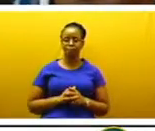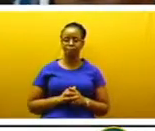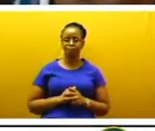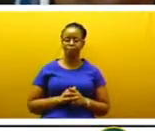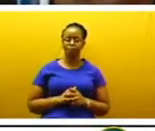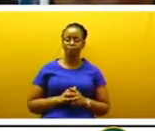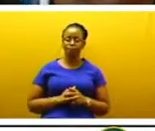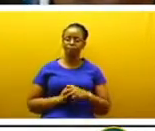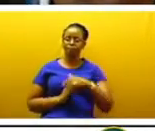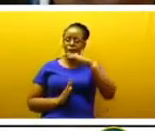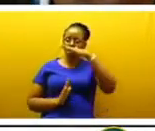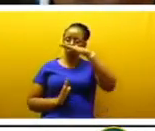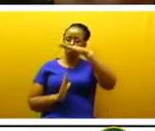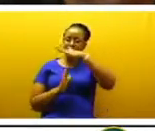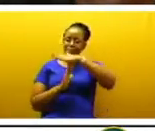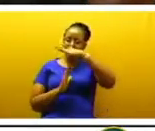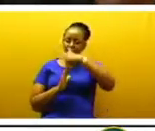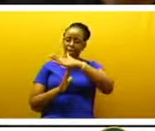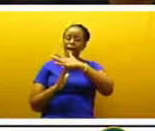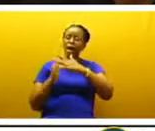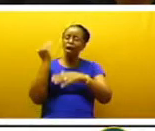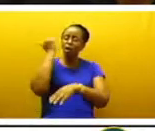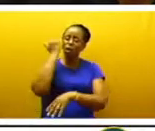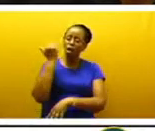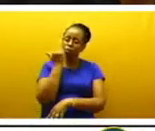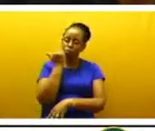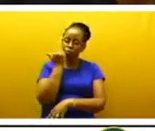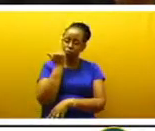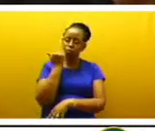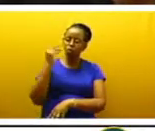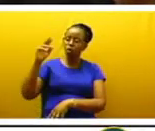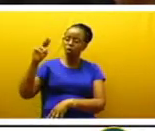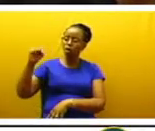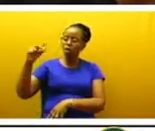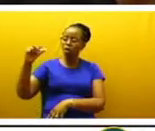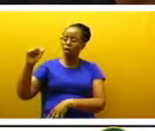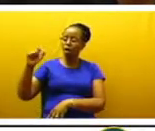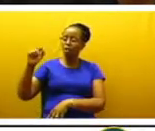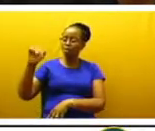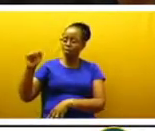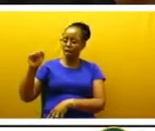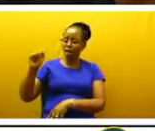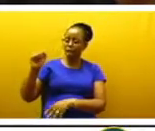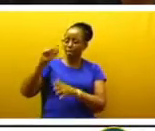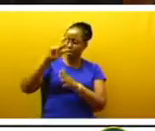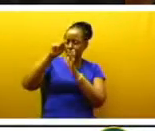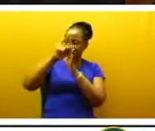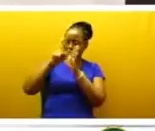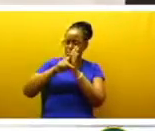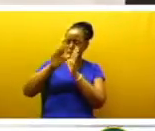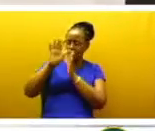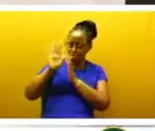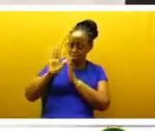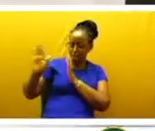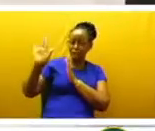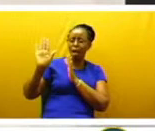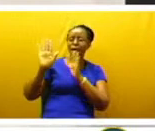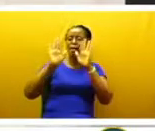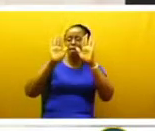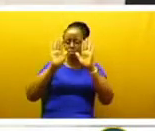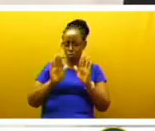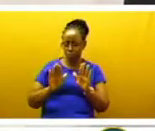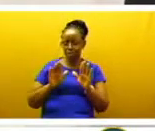Senior Counsel Gatia's principle was a more important and